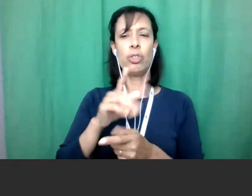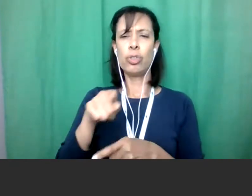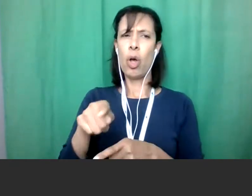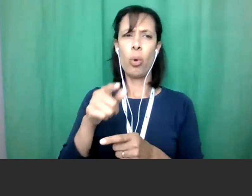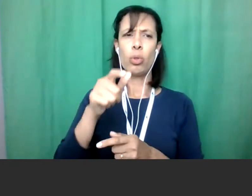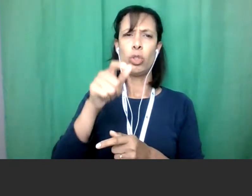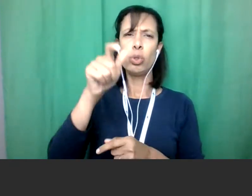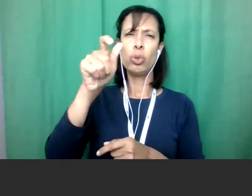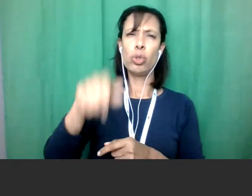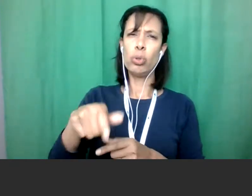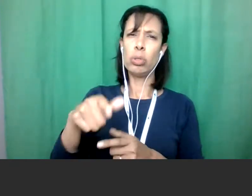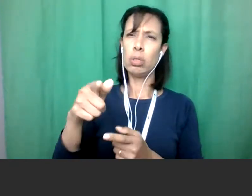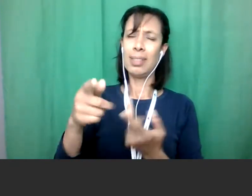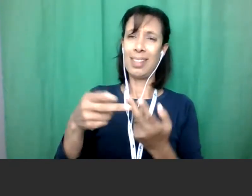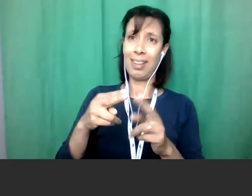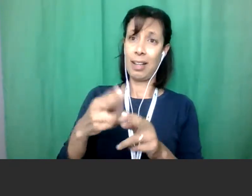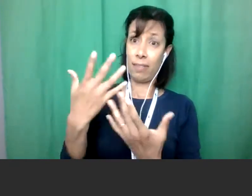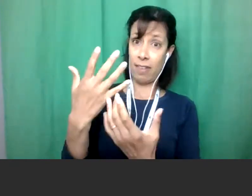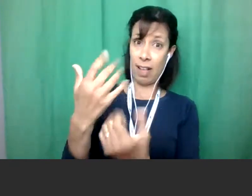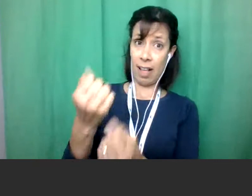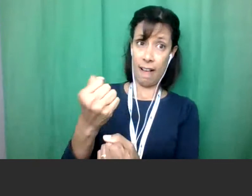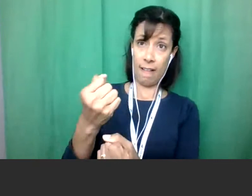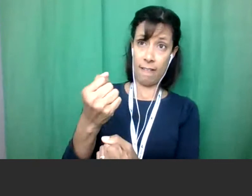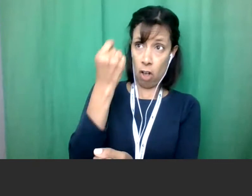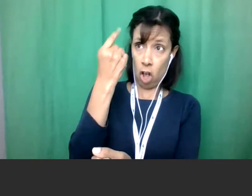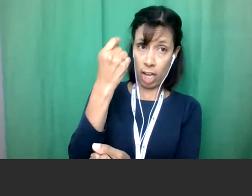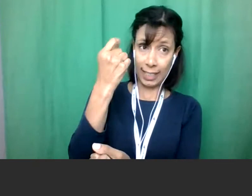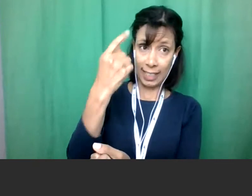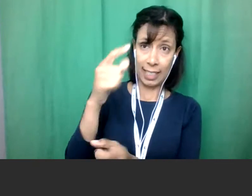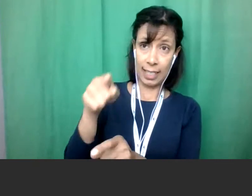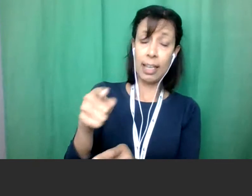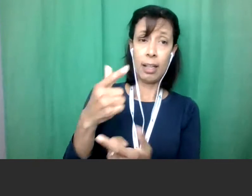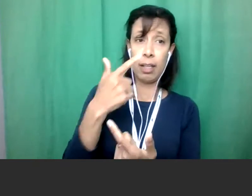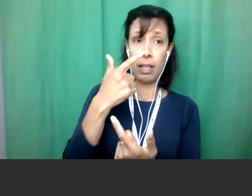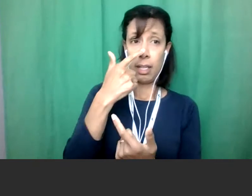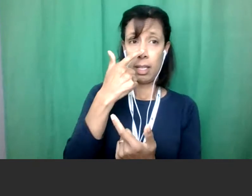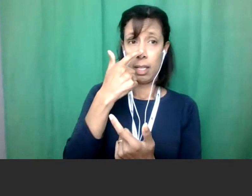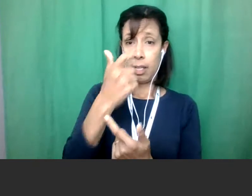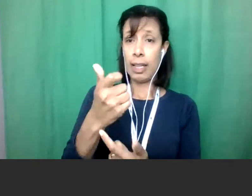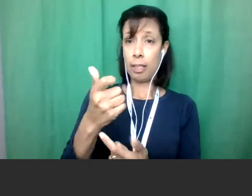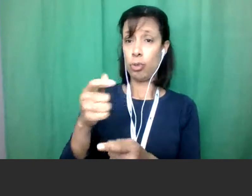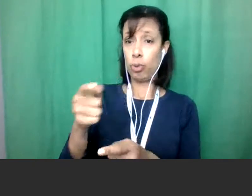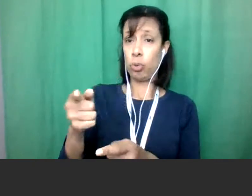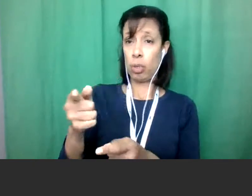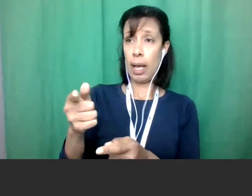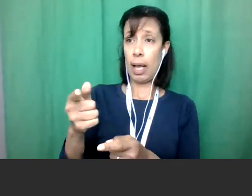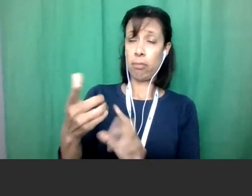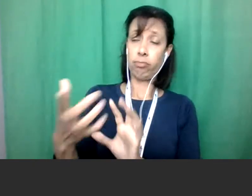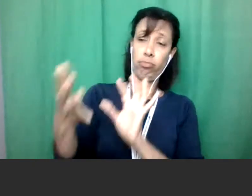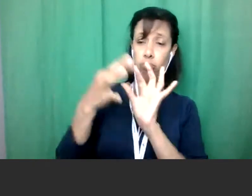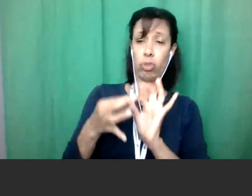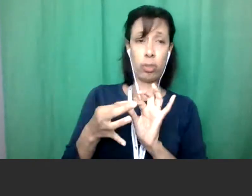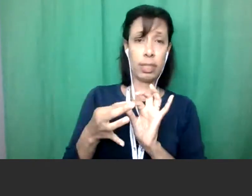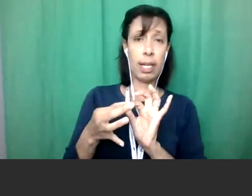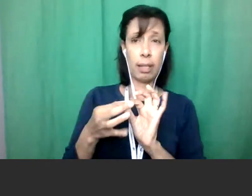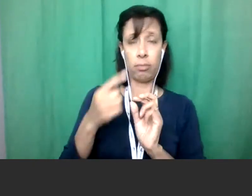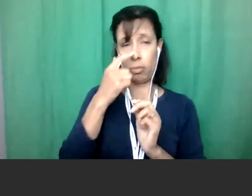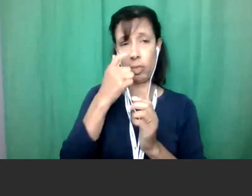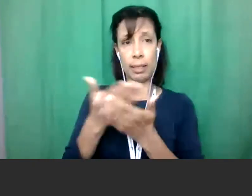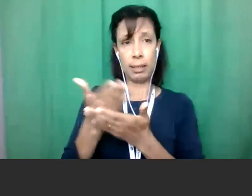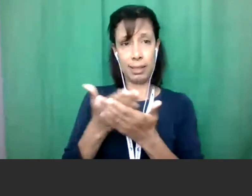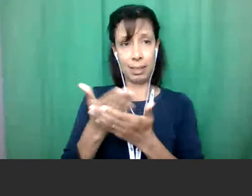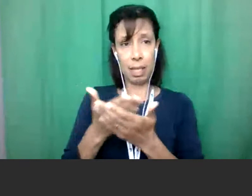you've got an idea, then you could. There's no reason why you shouldn't do that before 12 o'clock today, or we've got another session next